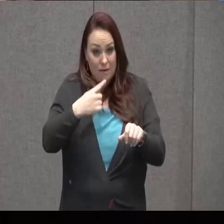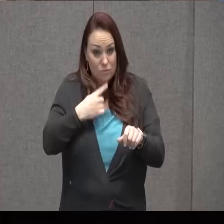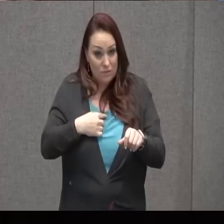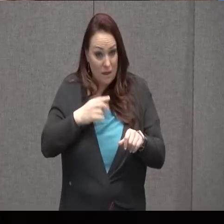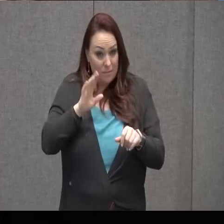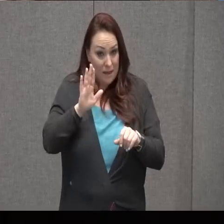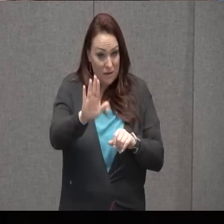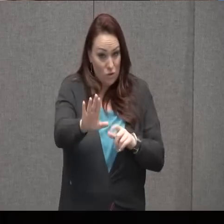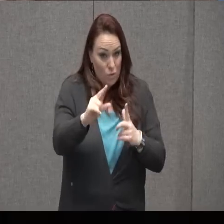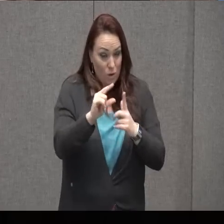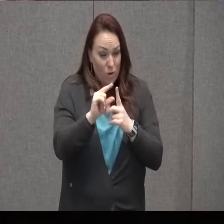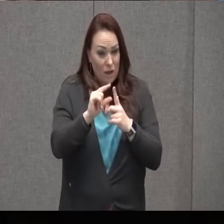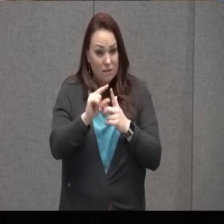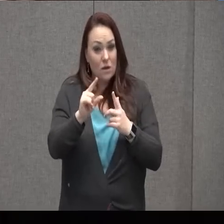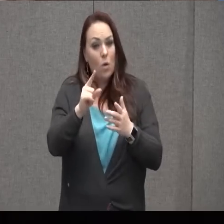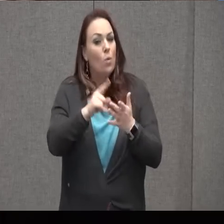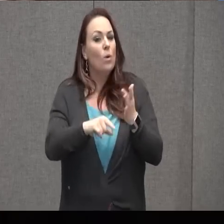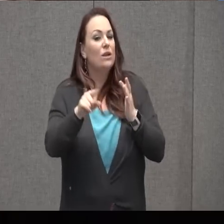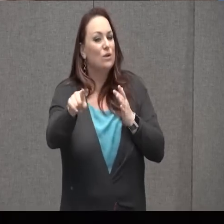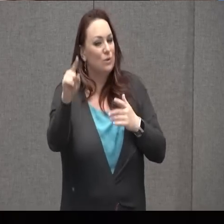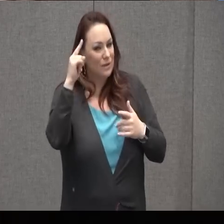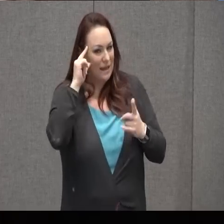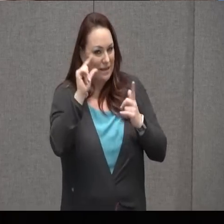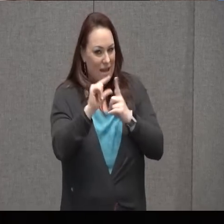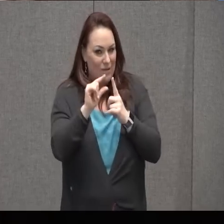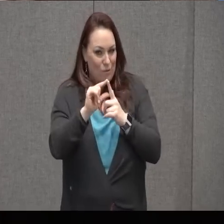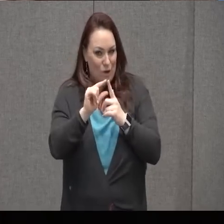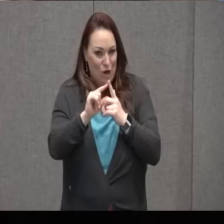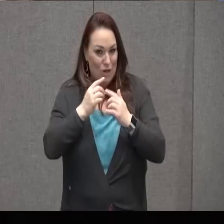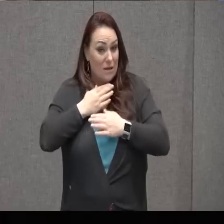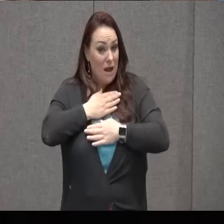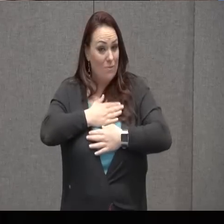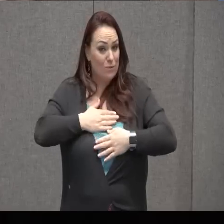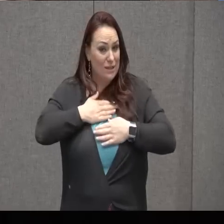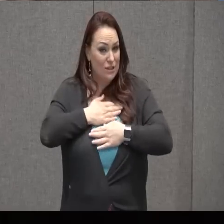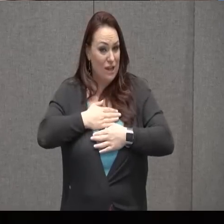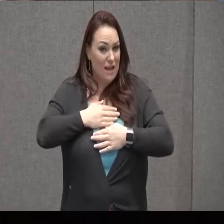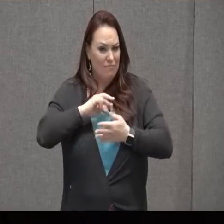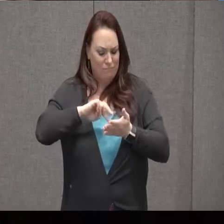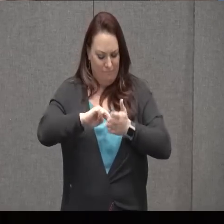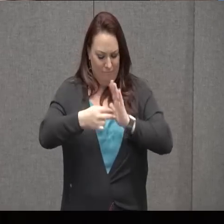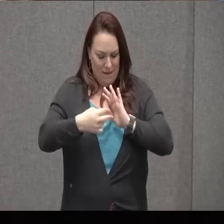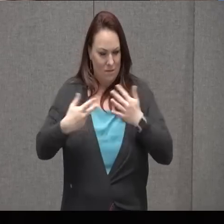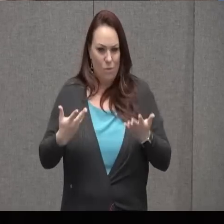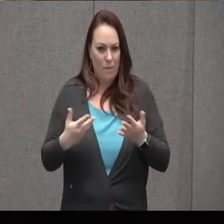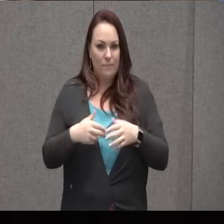words, what do you think the word appreciate means?